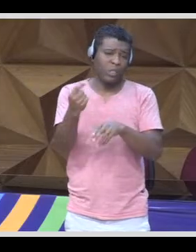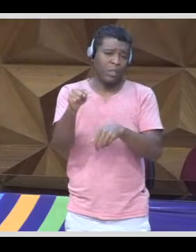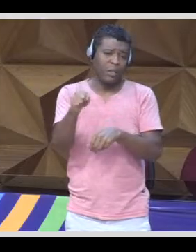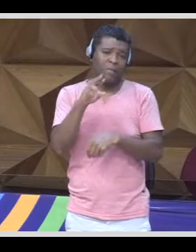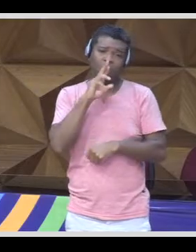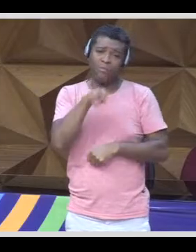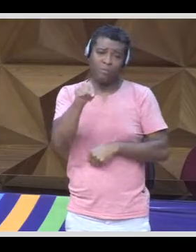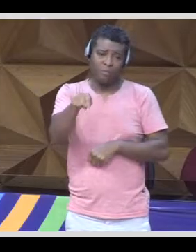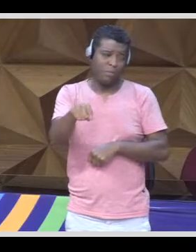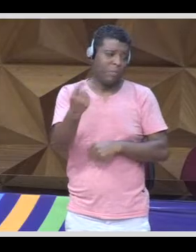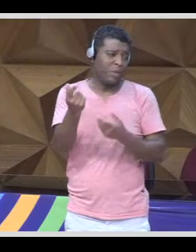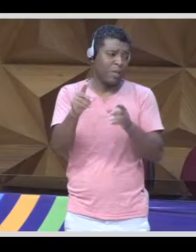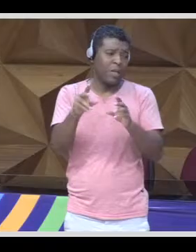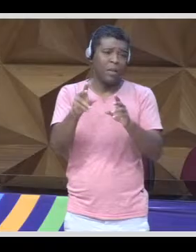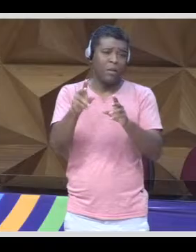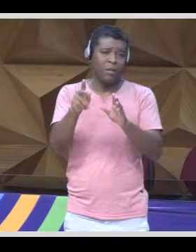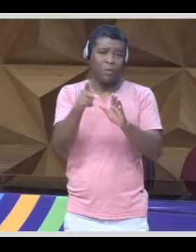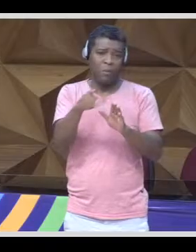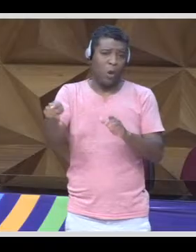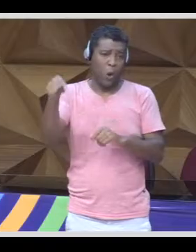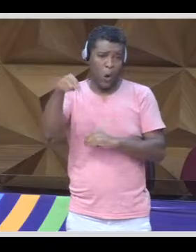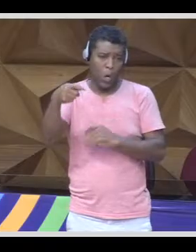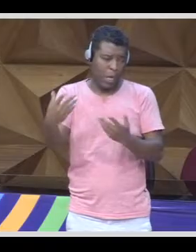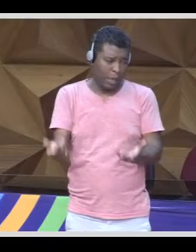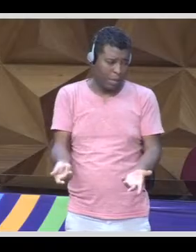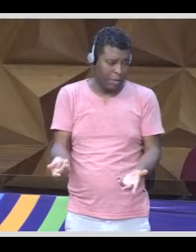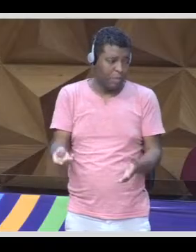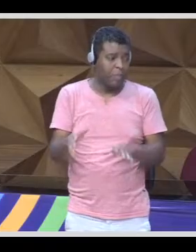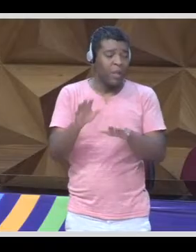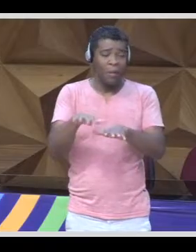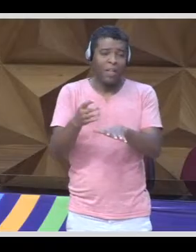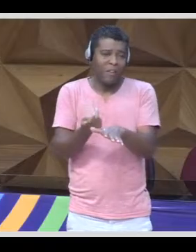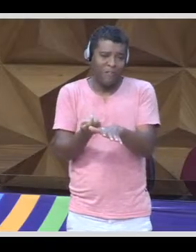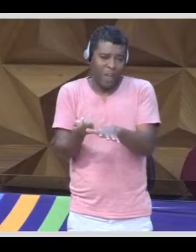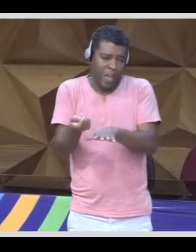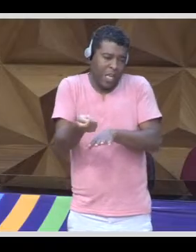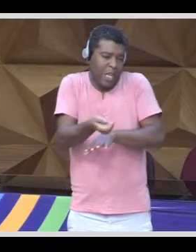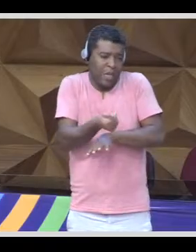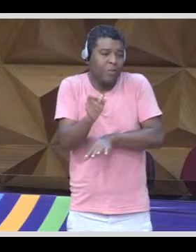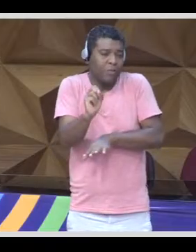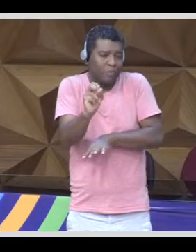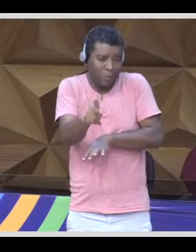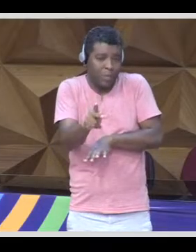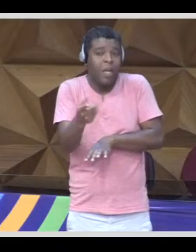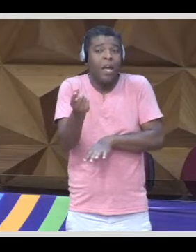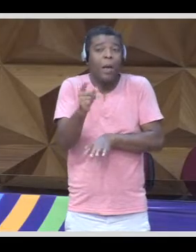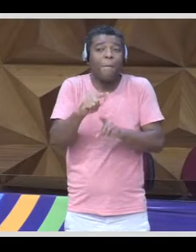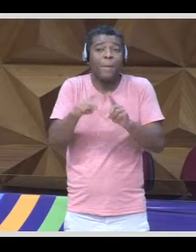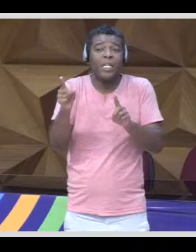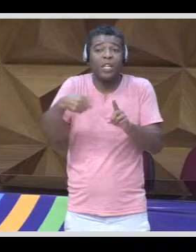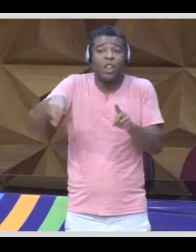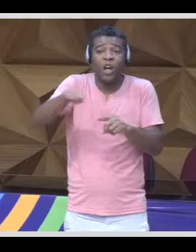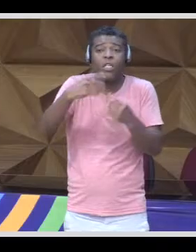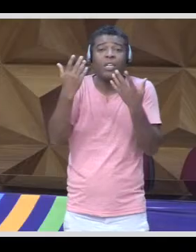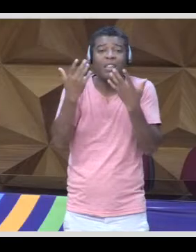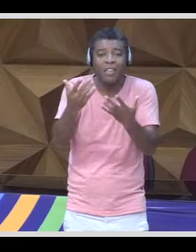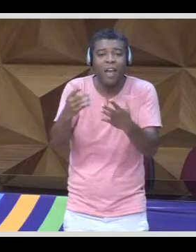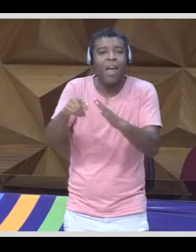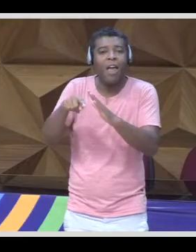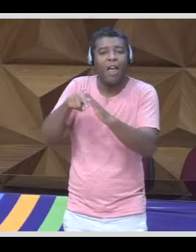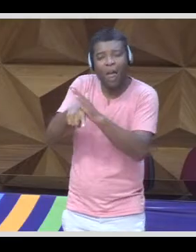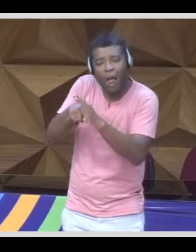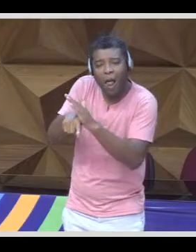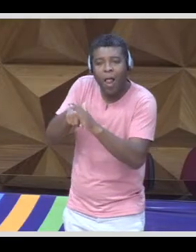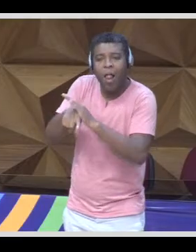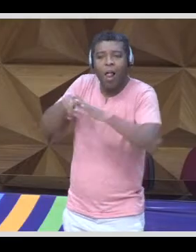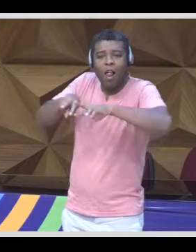fake news, we like this idea of exploring coordination in other contexts. And we looked at into